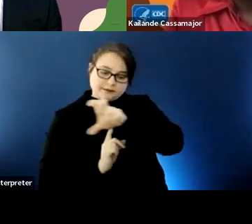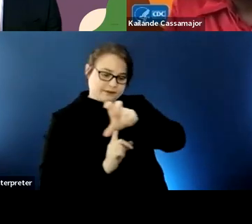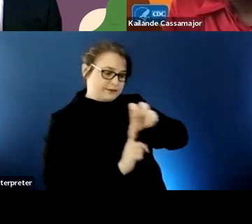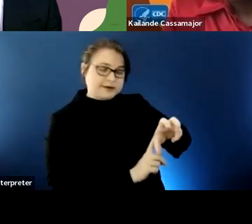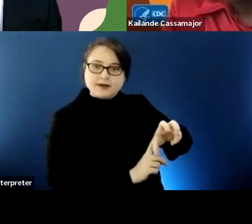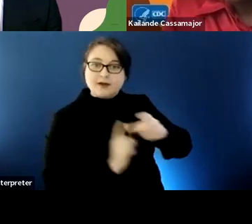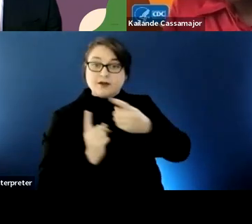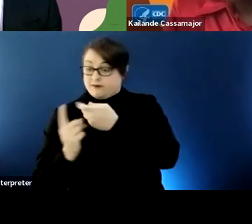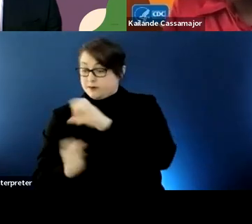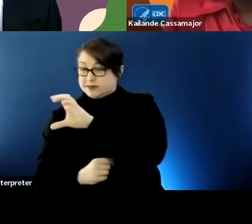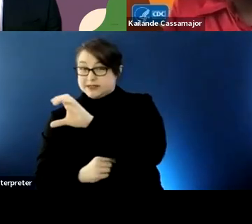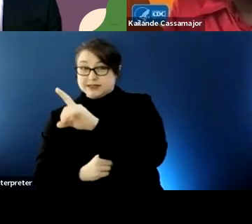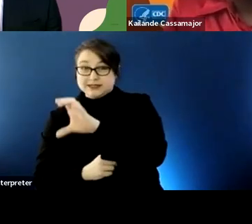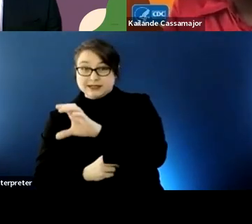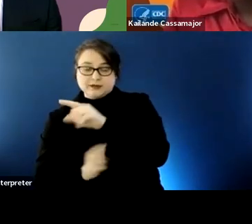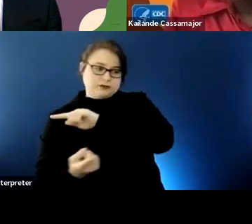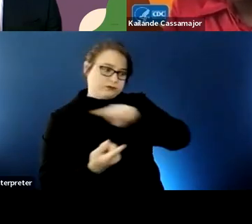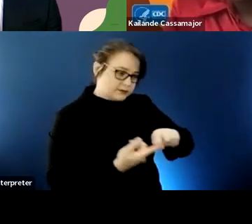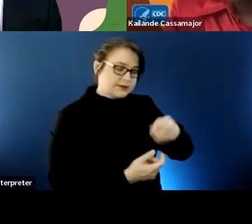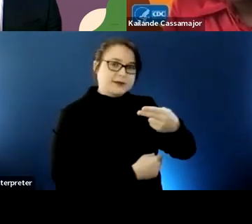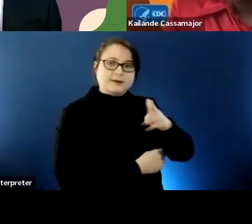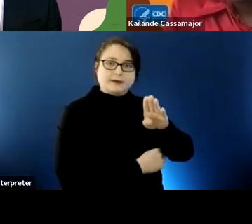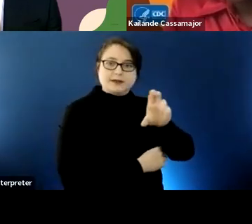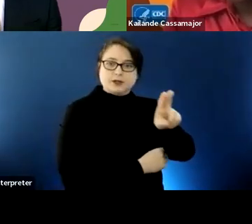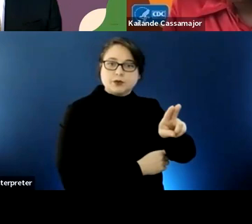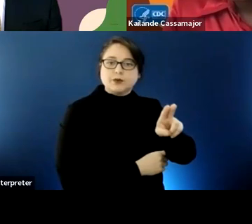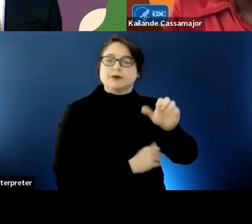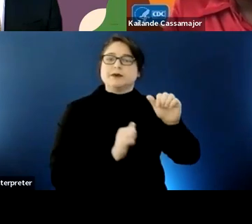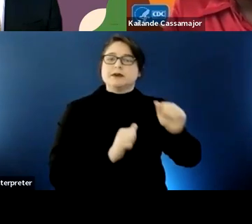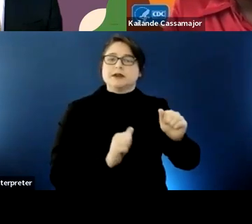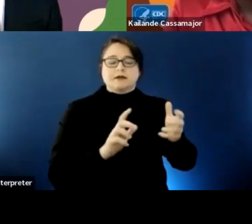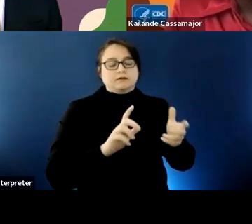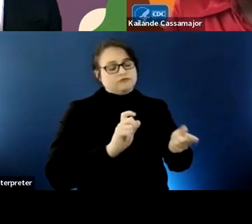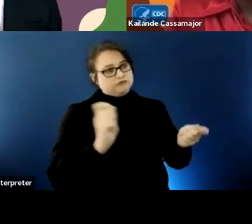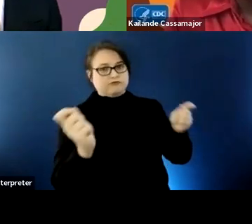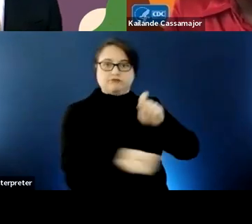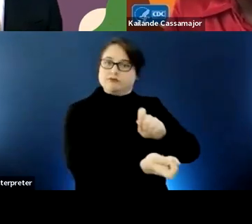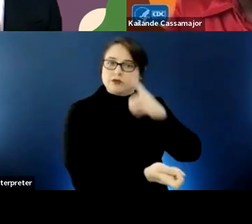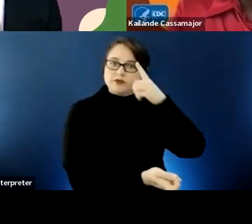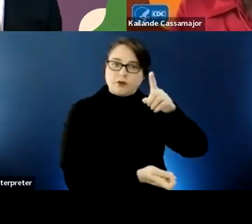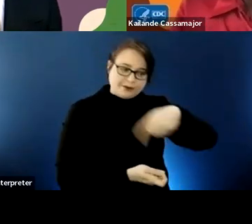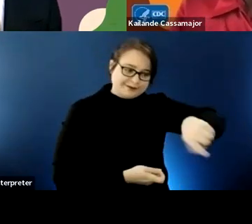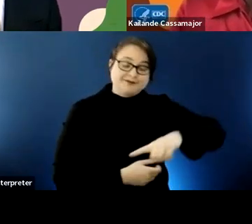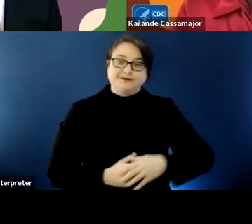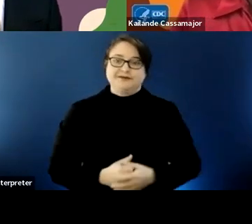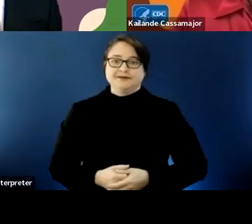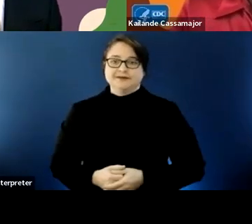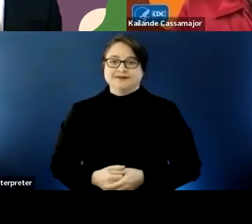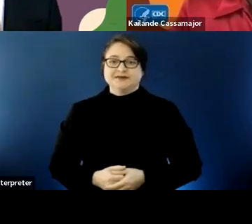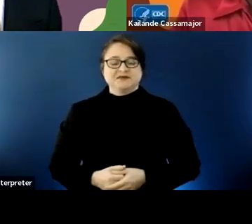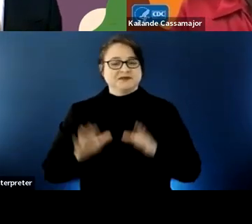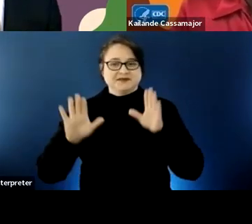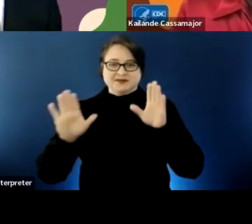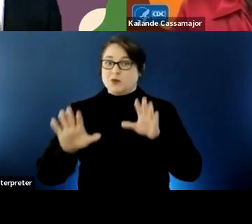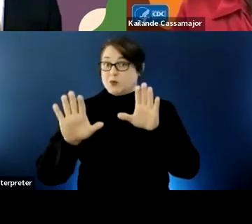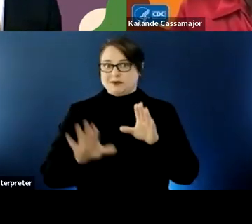is one of those things that could be transformational for institutions. Okay, great. Those are wonderful questions. All